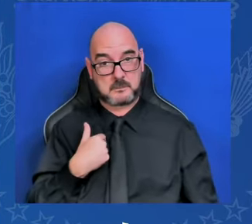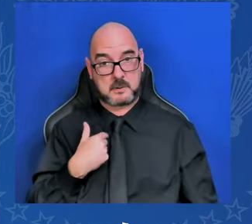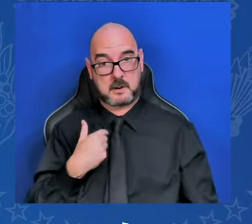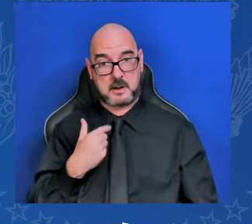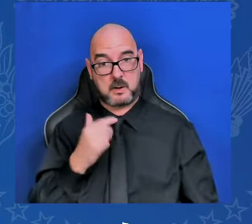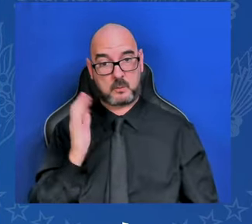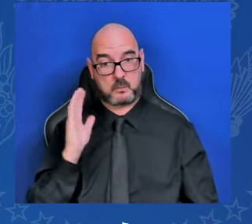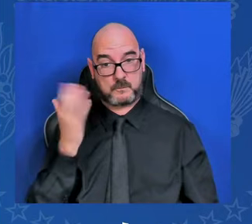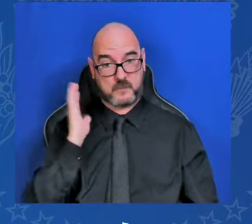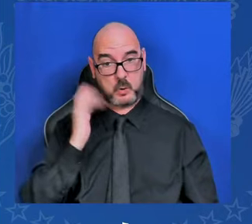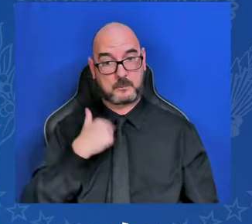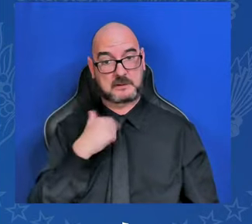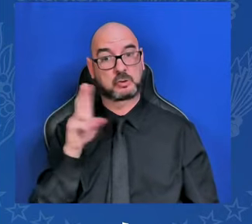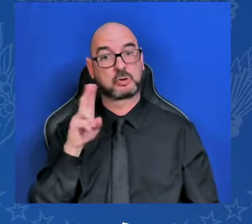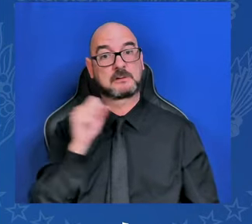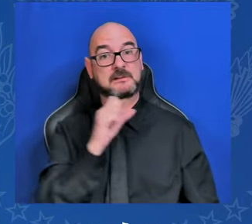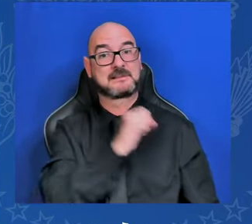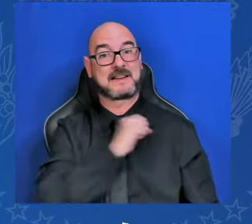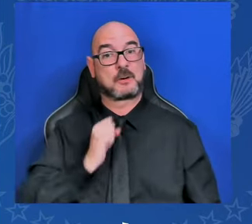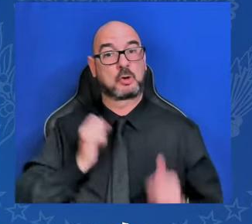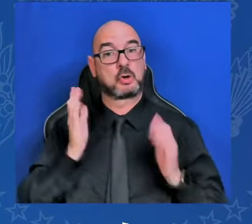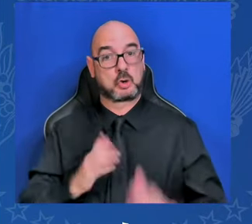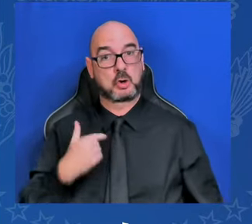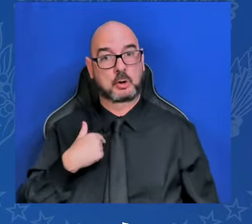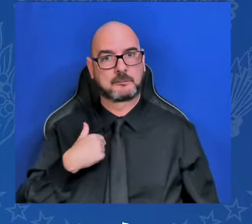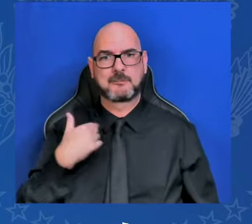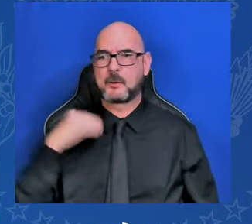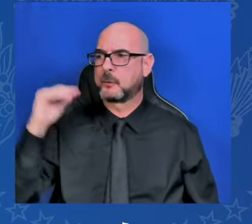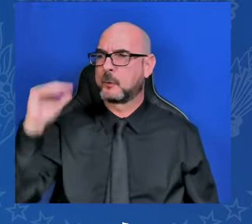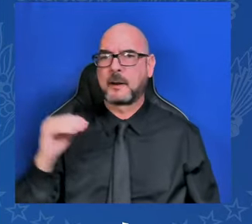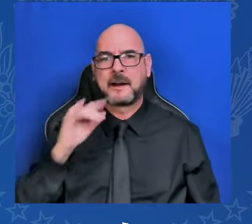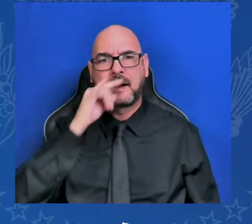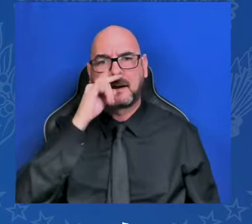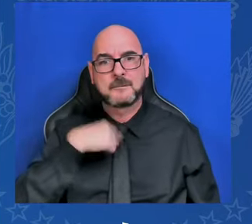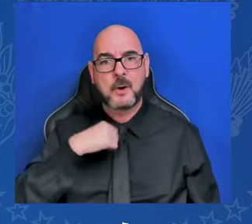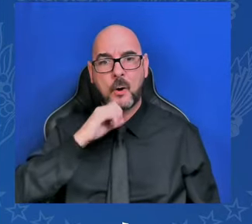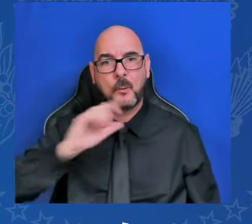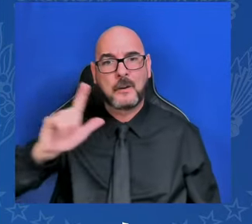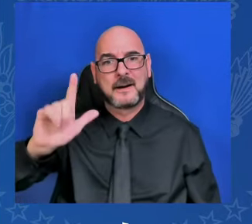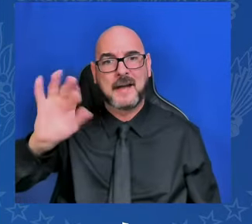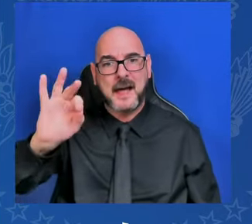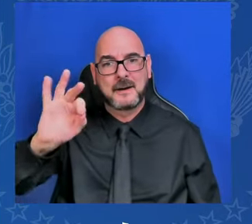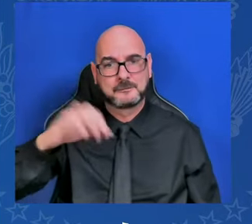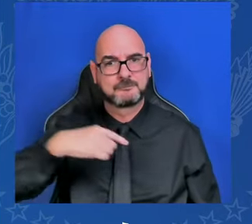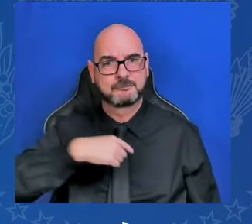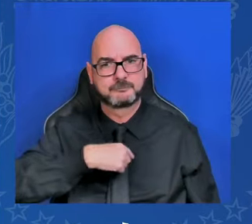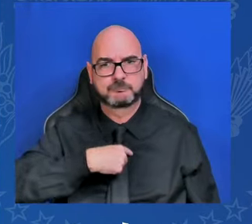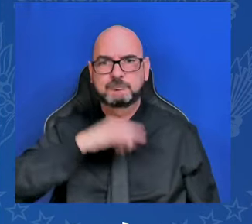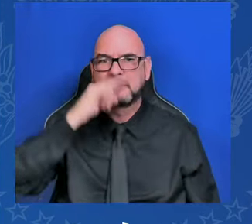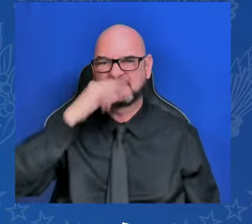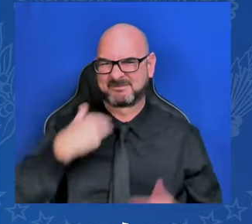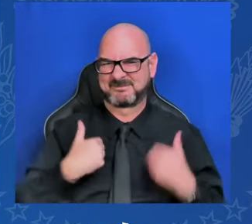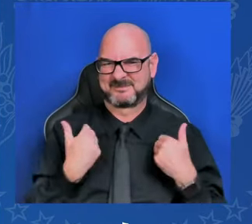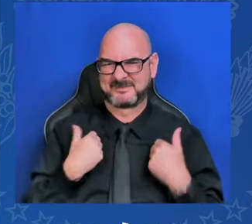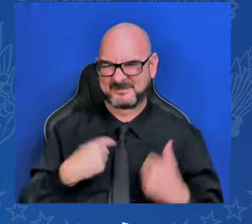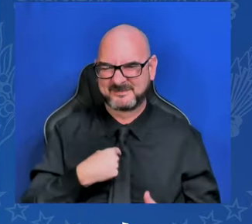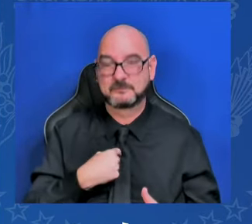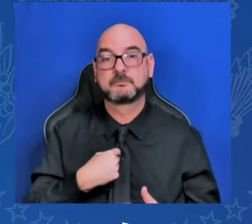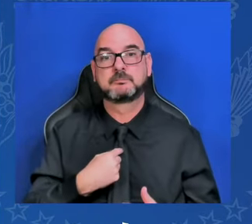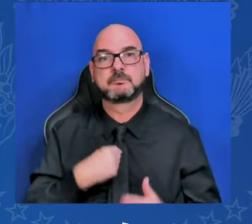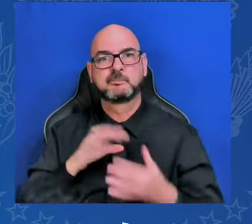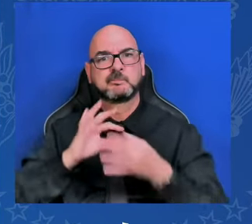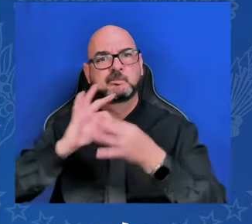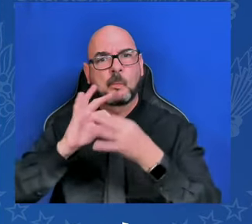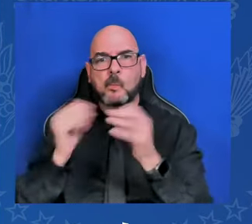I was a kid, 29 years old. Special counsel acknowledged I cooperated completely. I did not throw up any